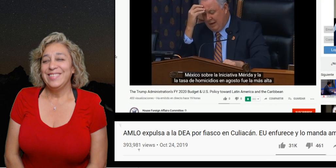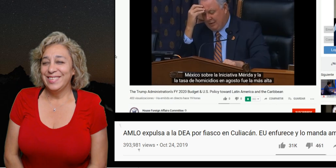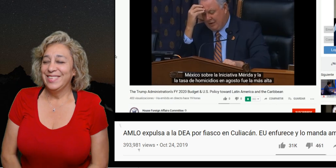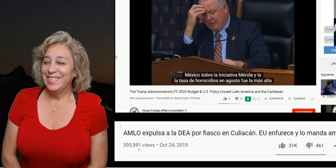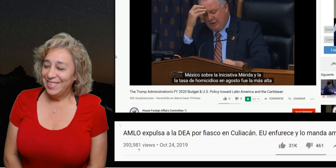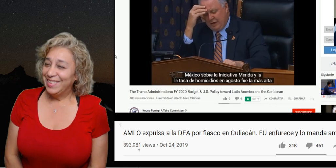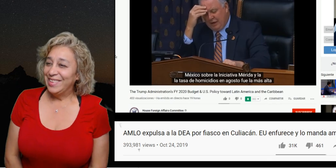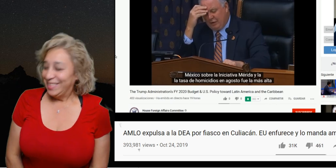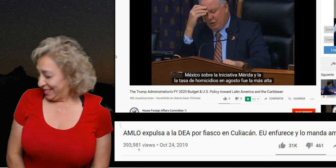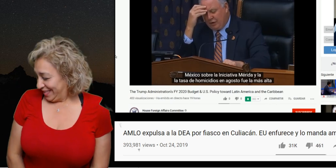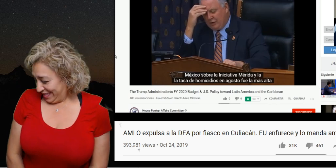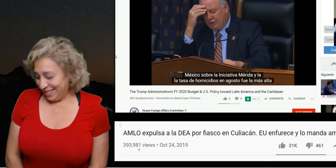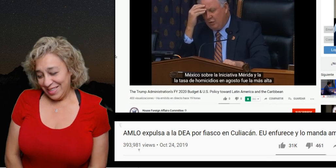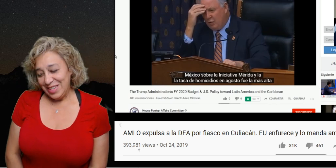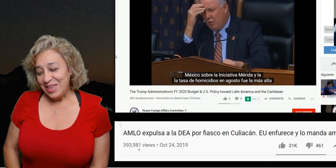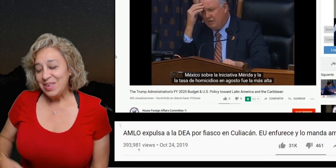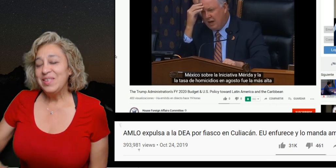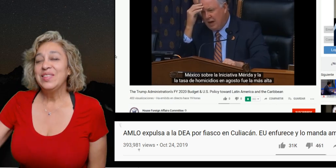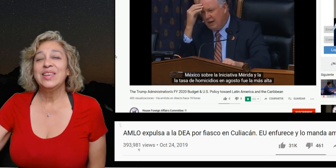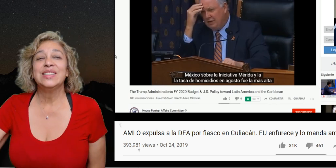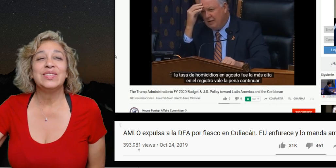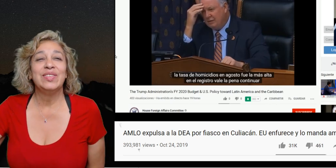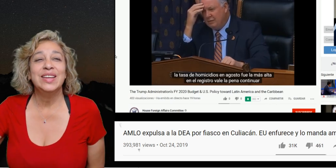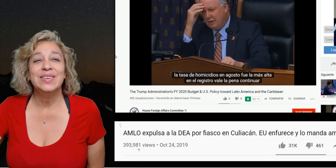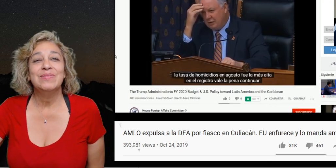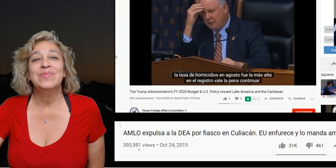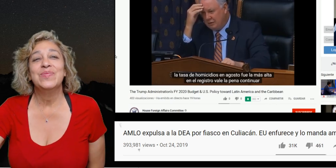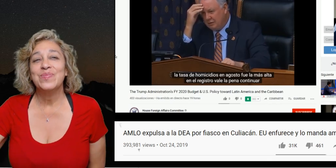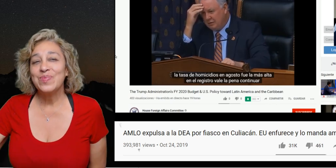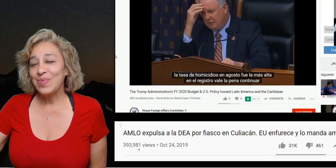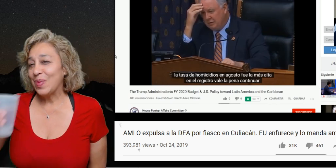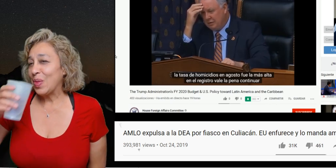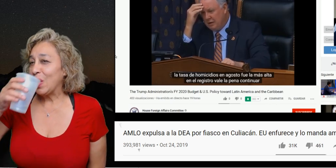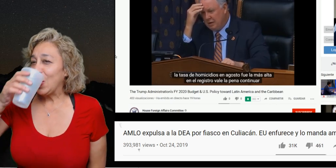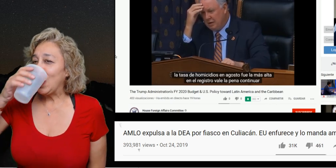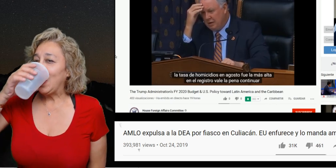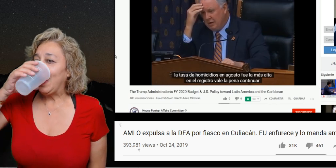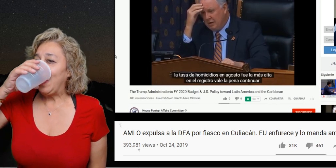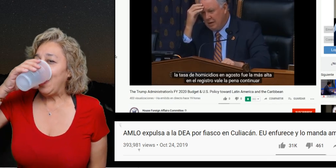And the homicide rate in August was the highest on